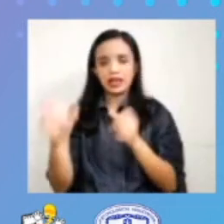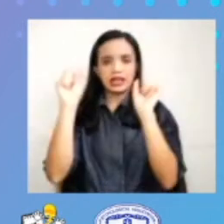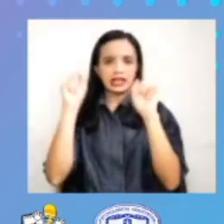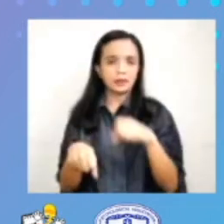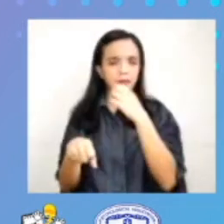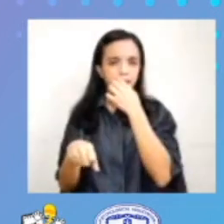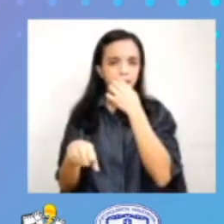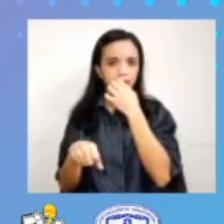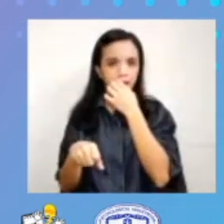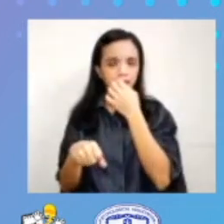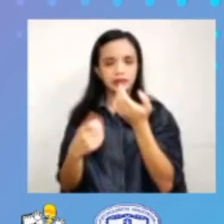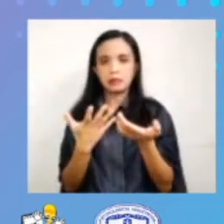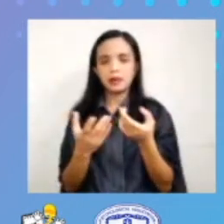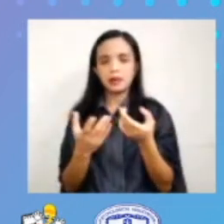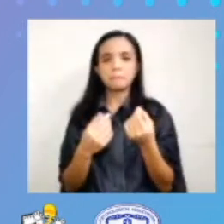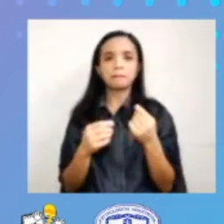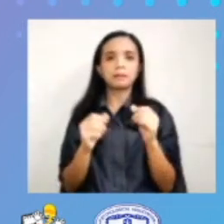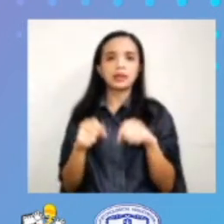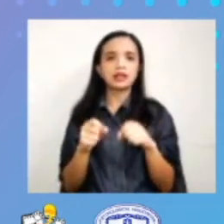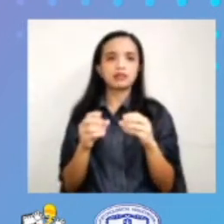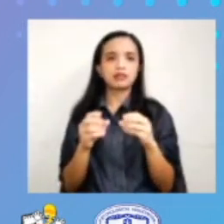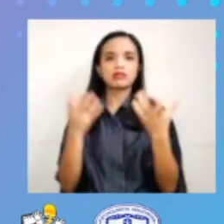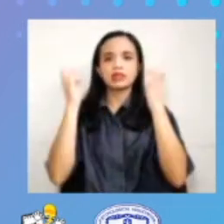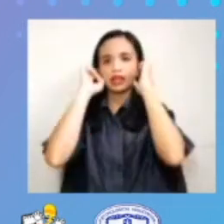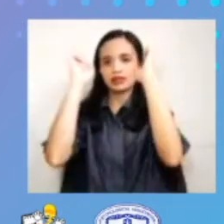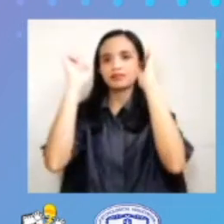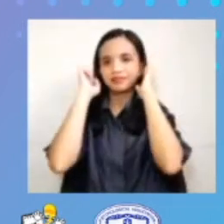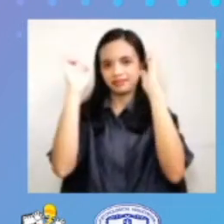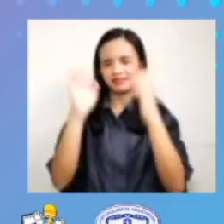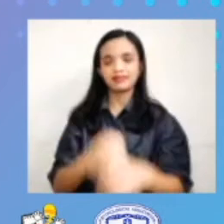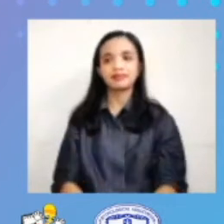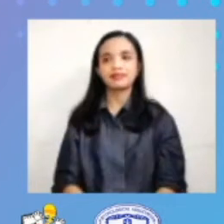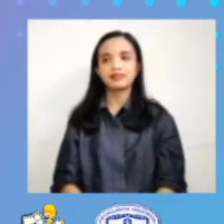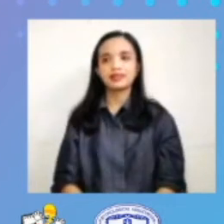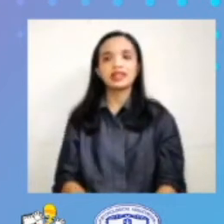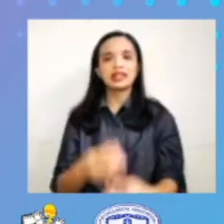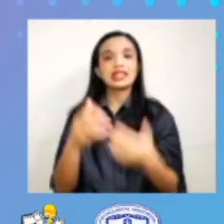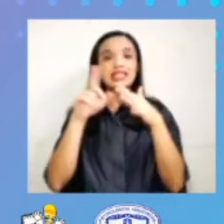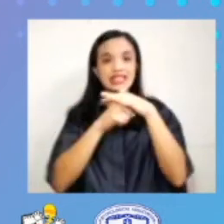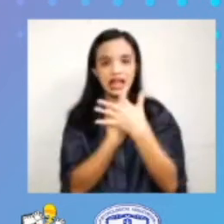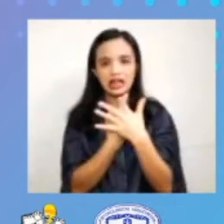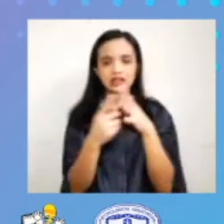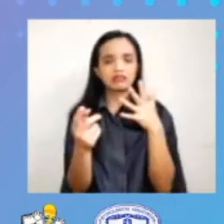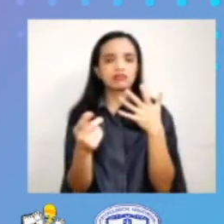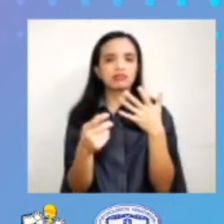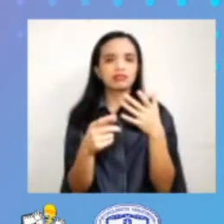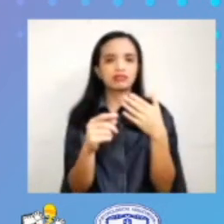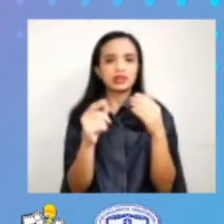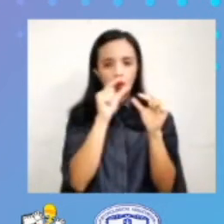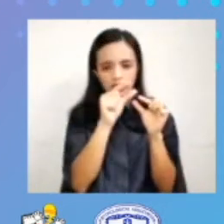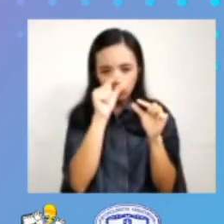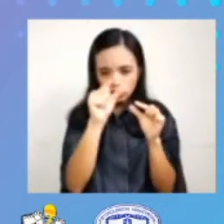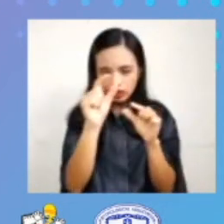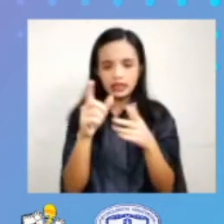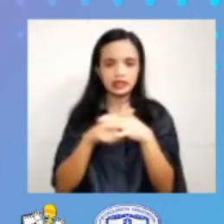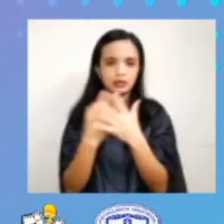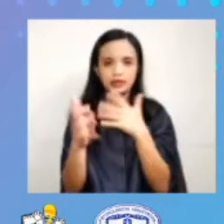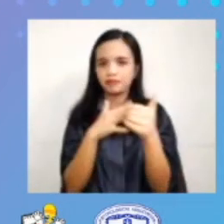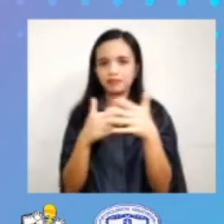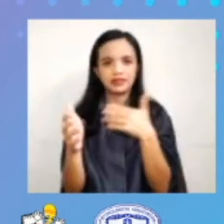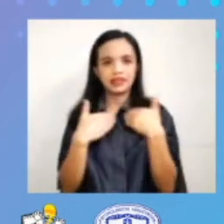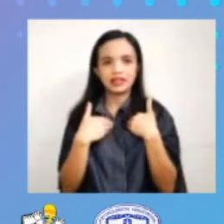the exercise during a time that you can do it sustainably. It doesn't matter if it's in the morning or at night. They're both may